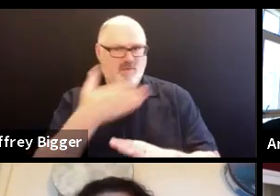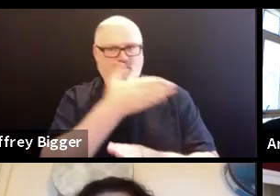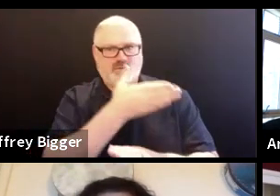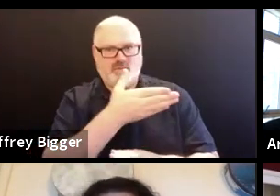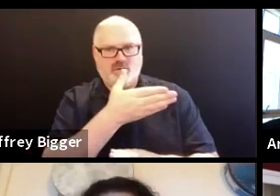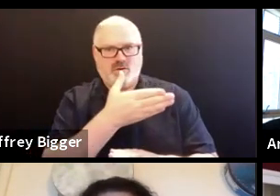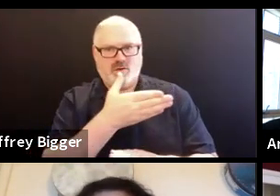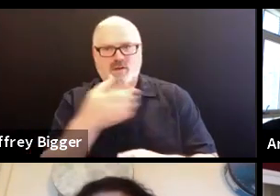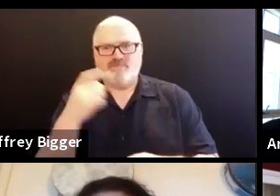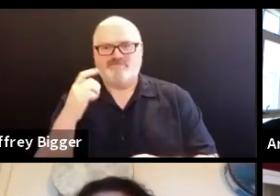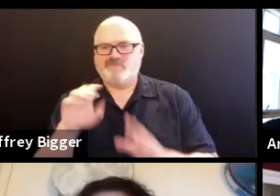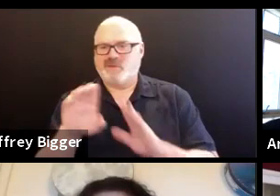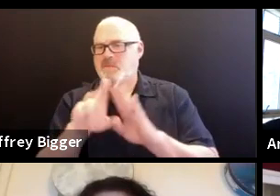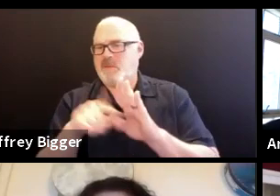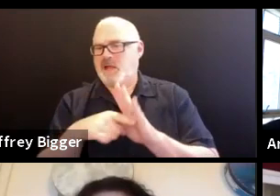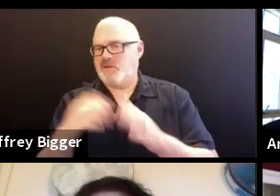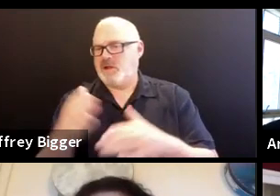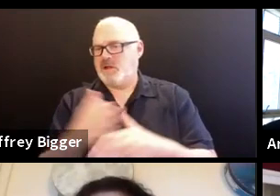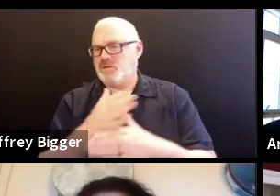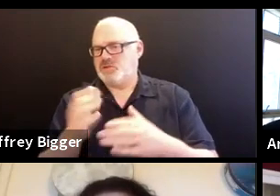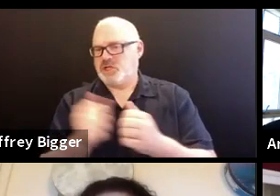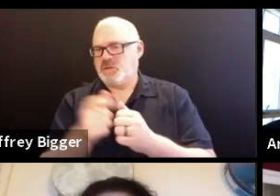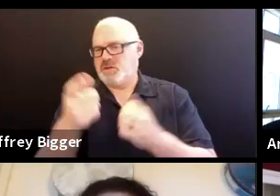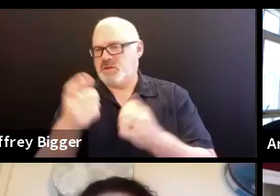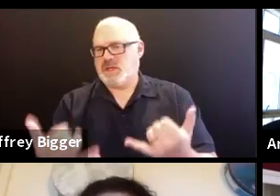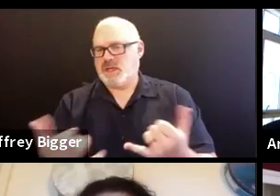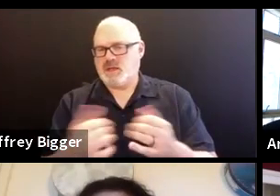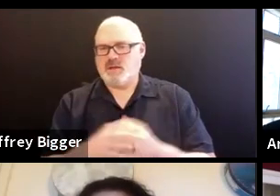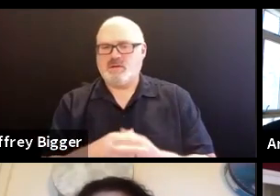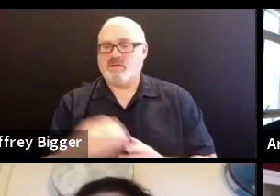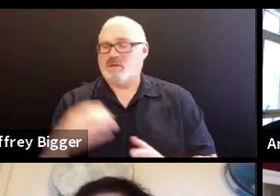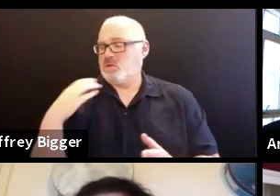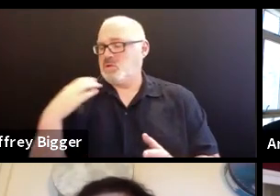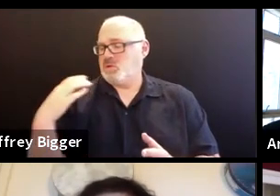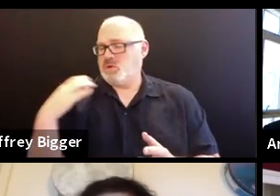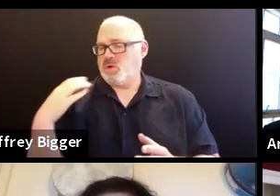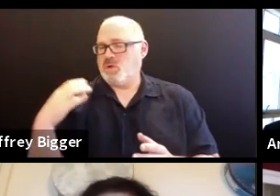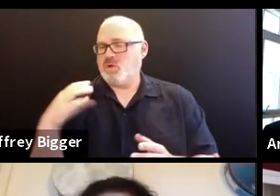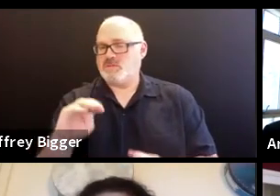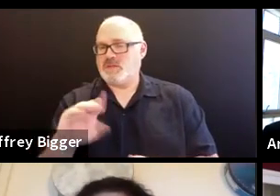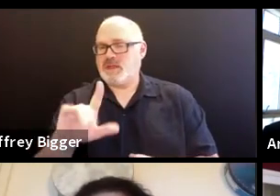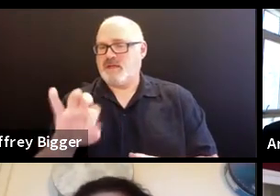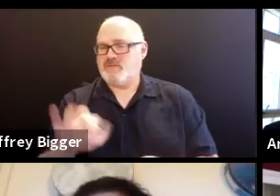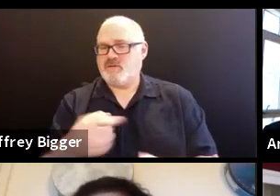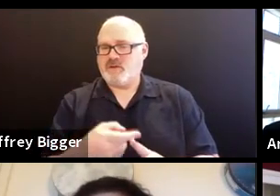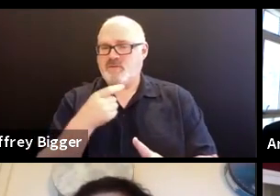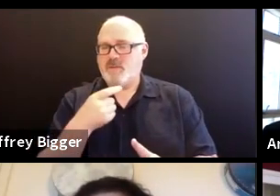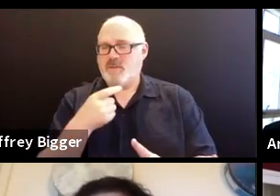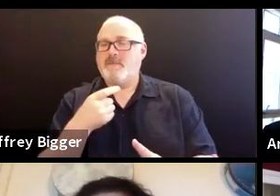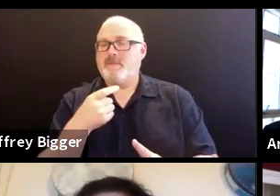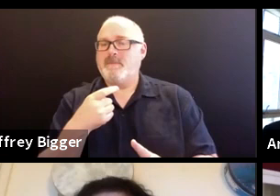you a little bit of a background. Coach McCaffrey comes to us from